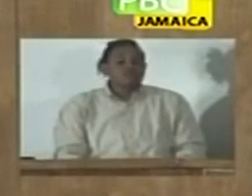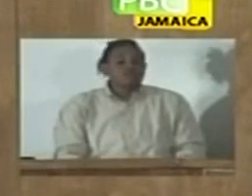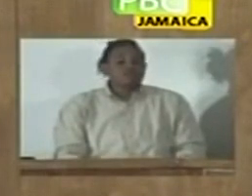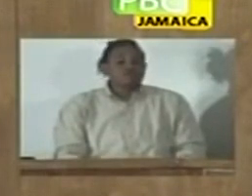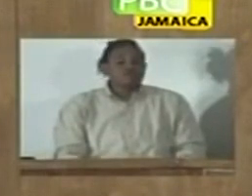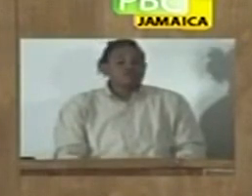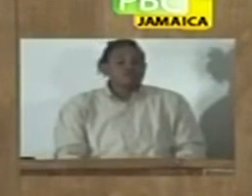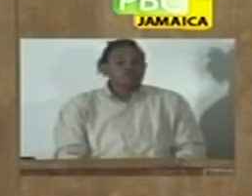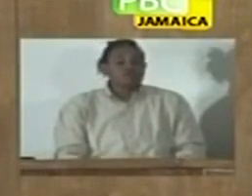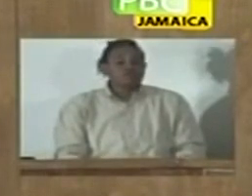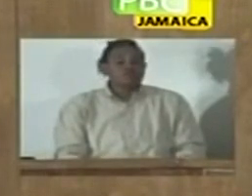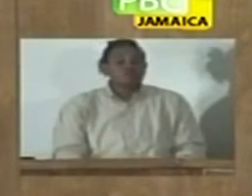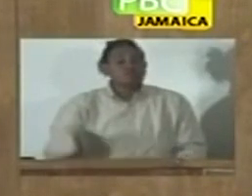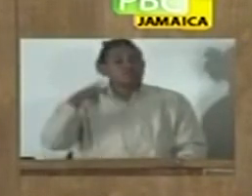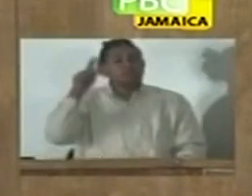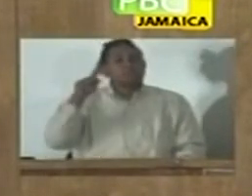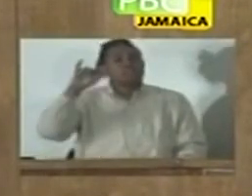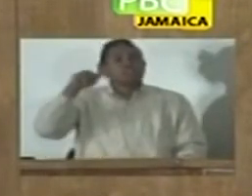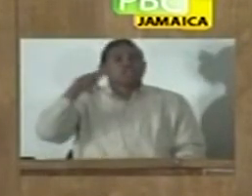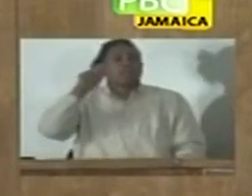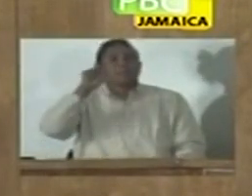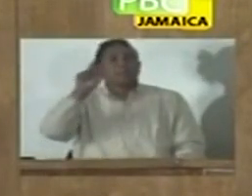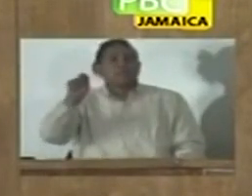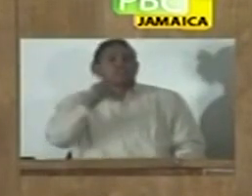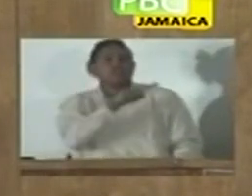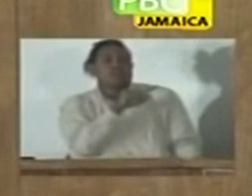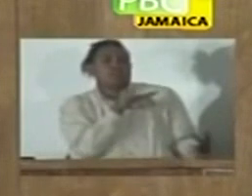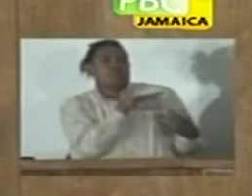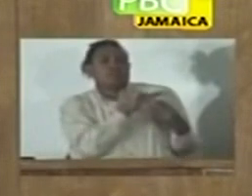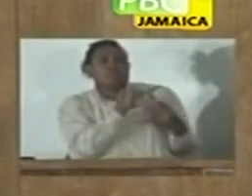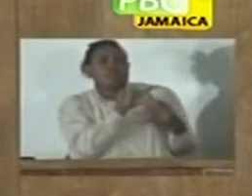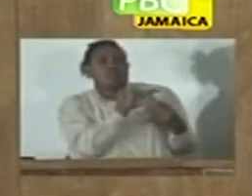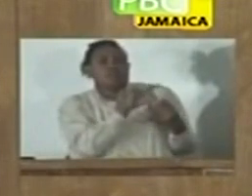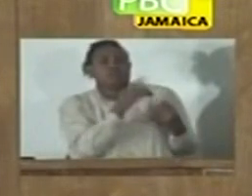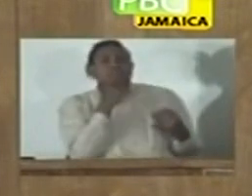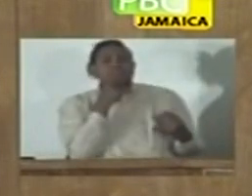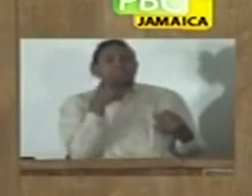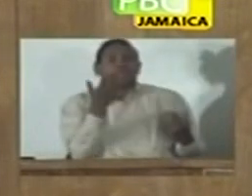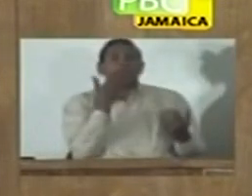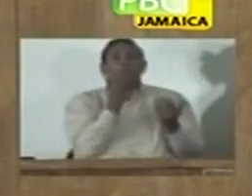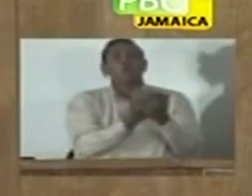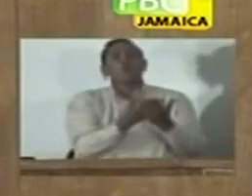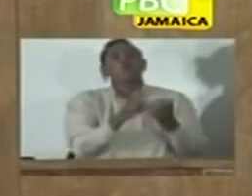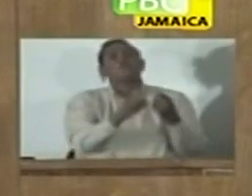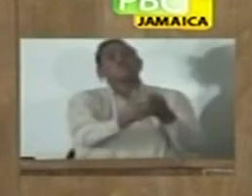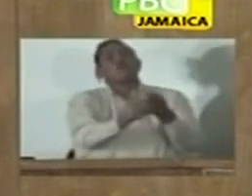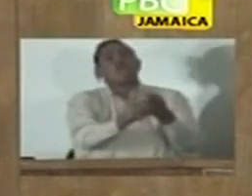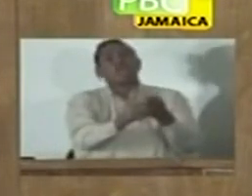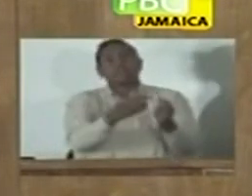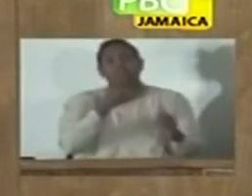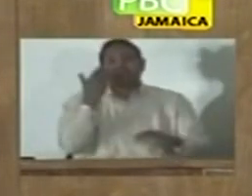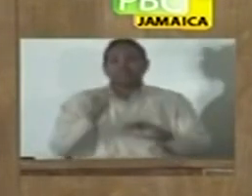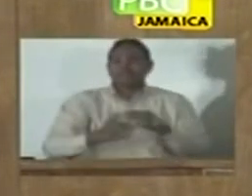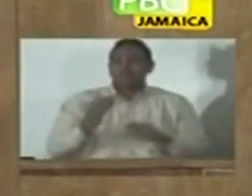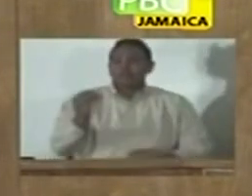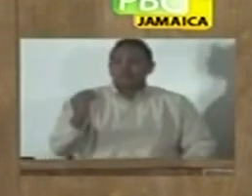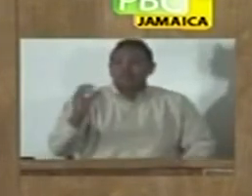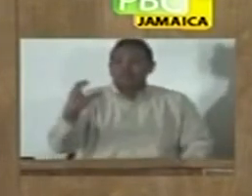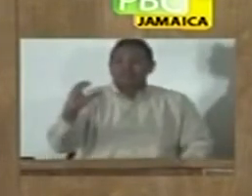What P.J. Patterson spoke of, good friend better than pocket money, is